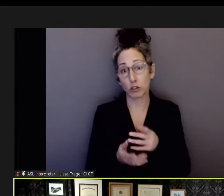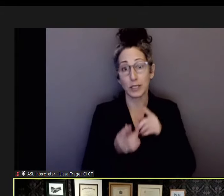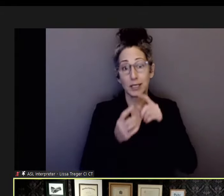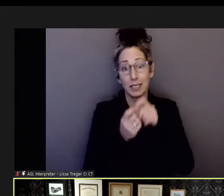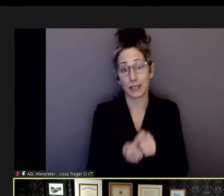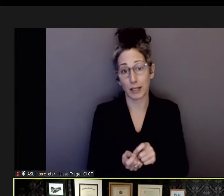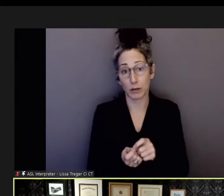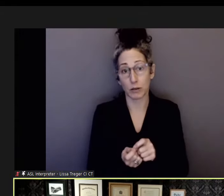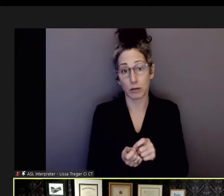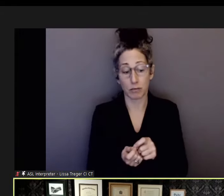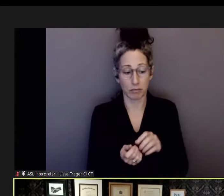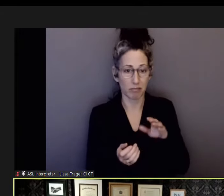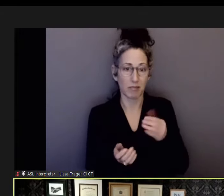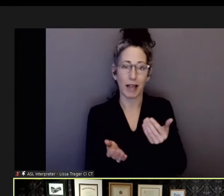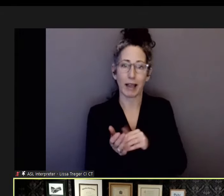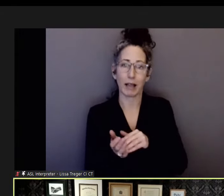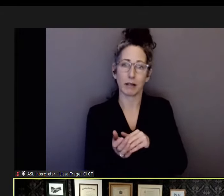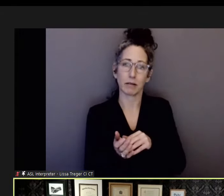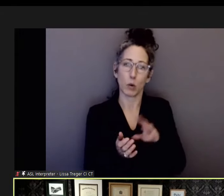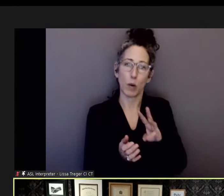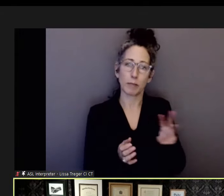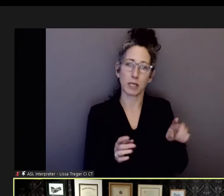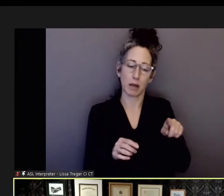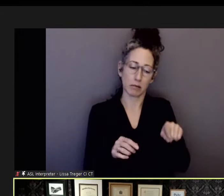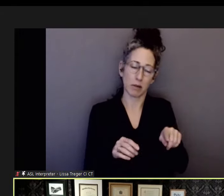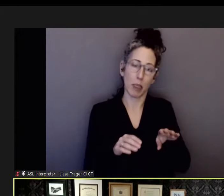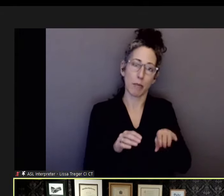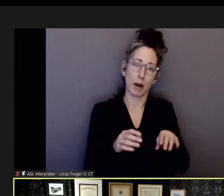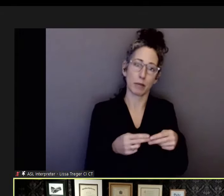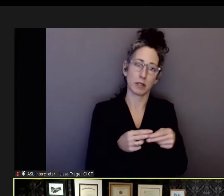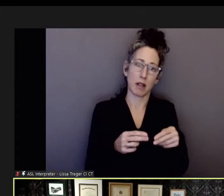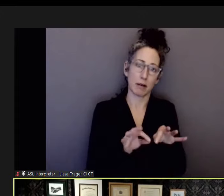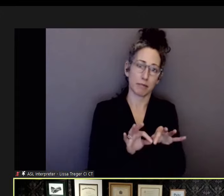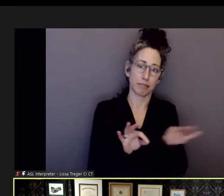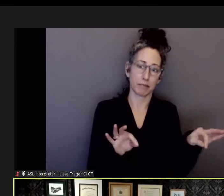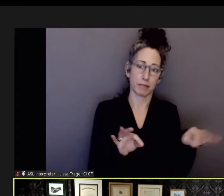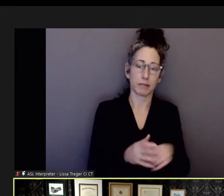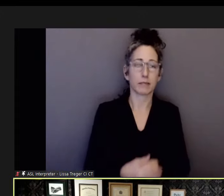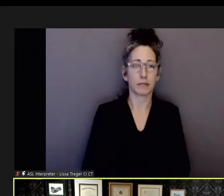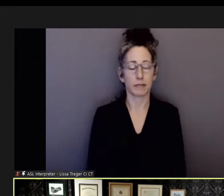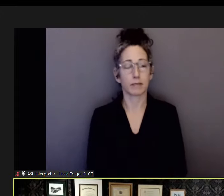please see the website shown here below at the bottom of the slide.